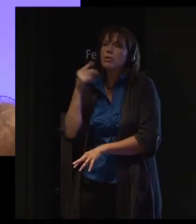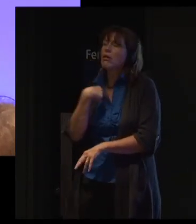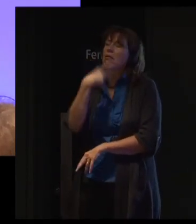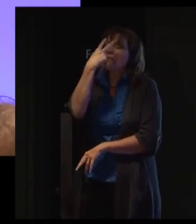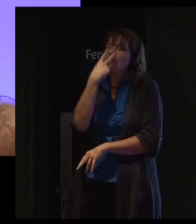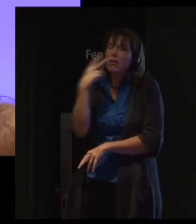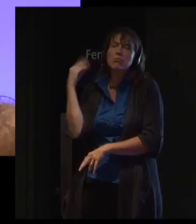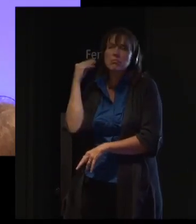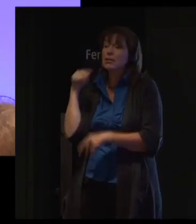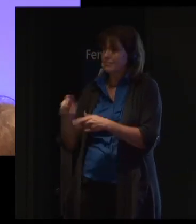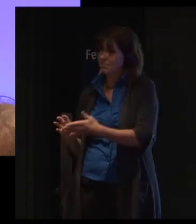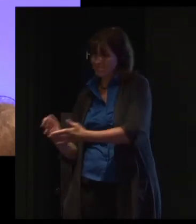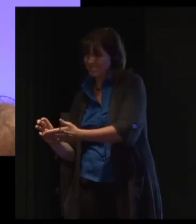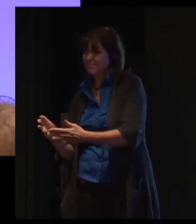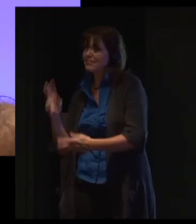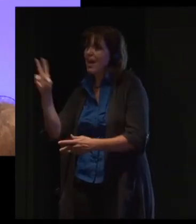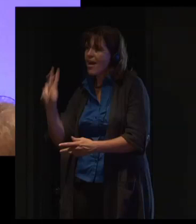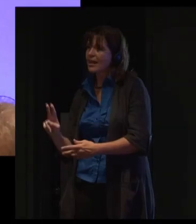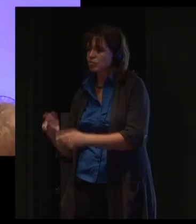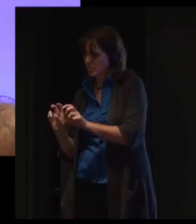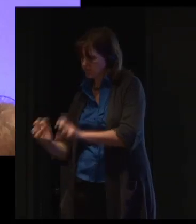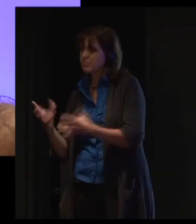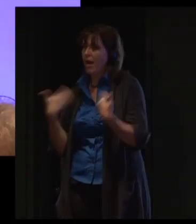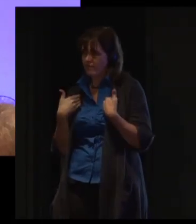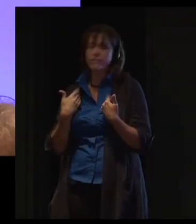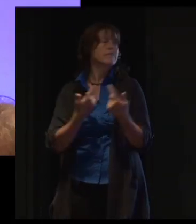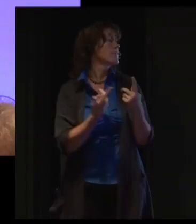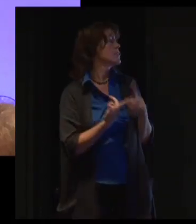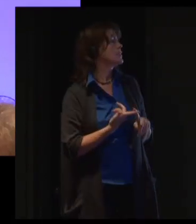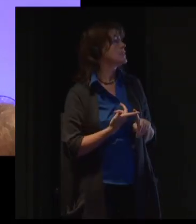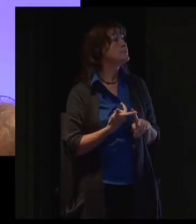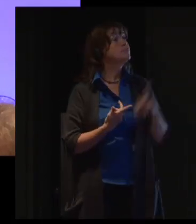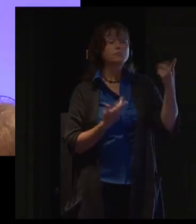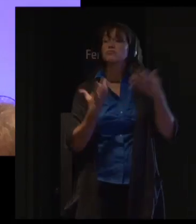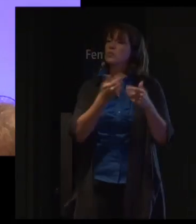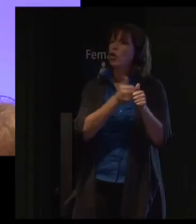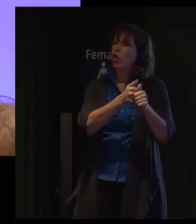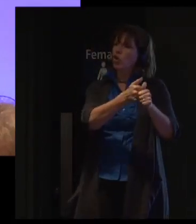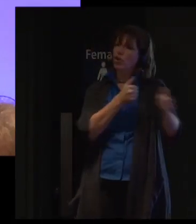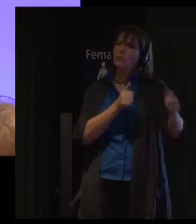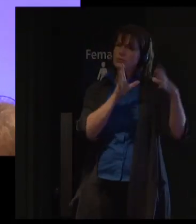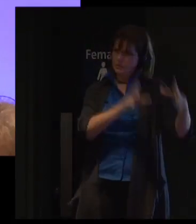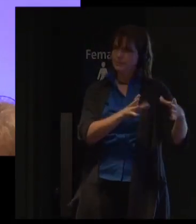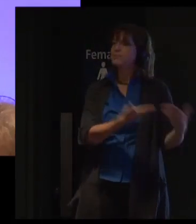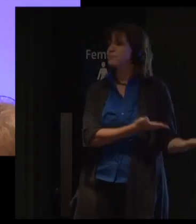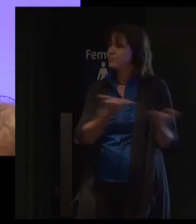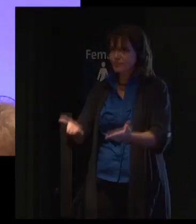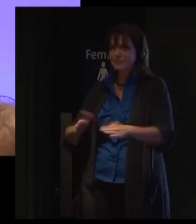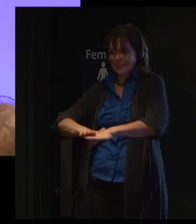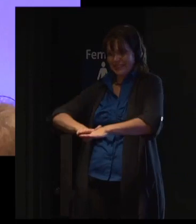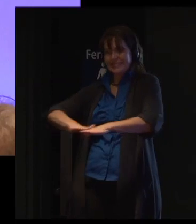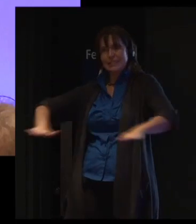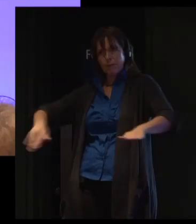In the stadium restaurant, the catering company Arena One Limited provides a table which is reserved